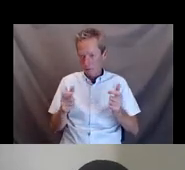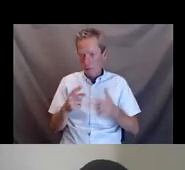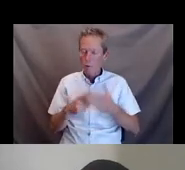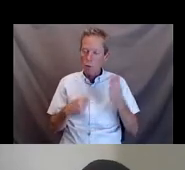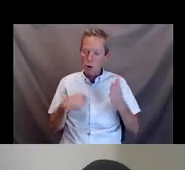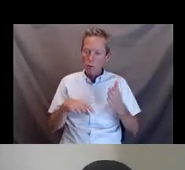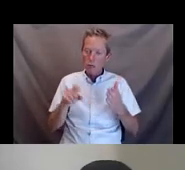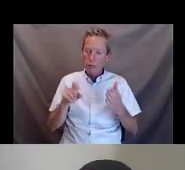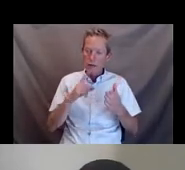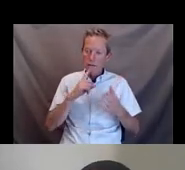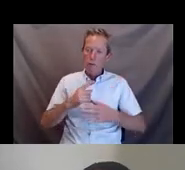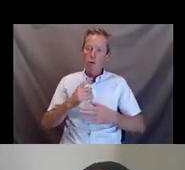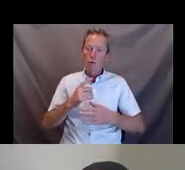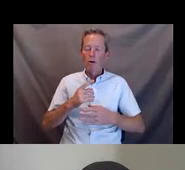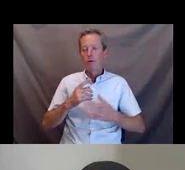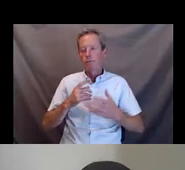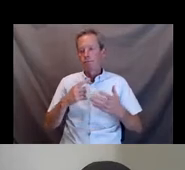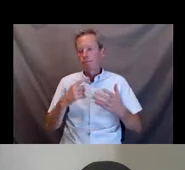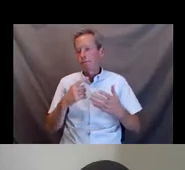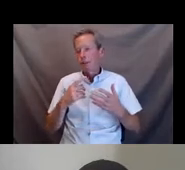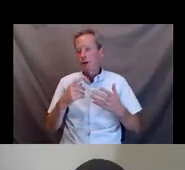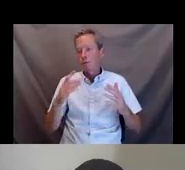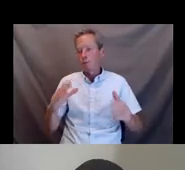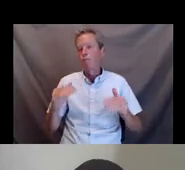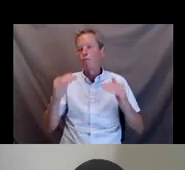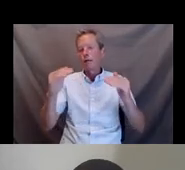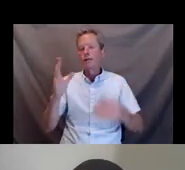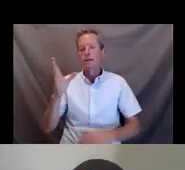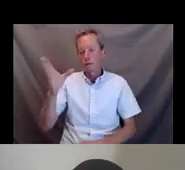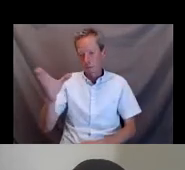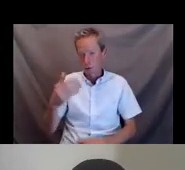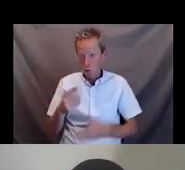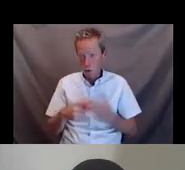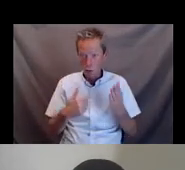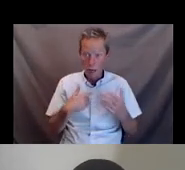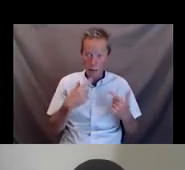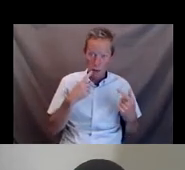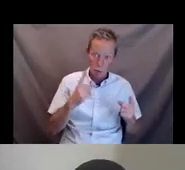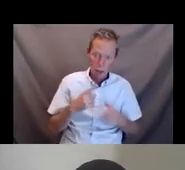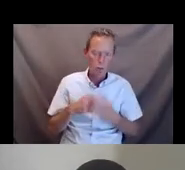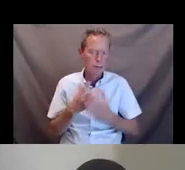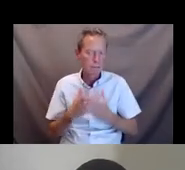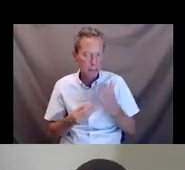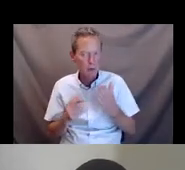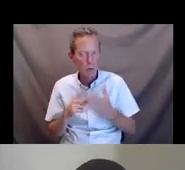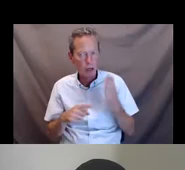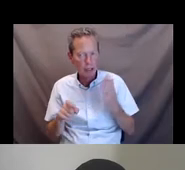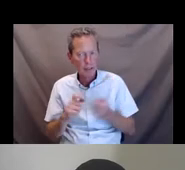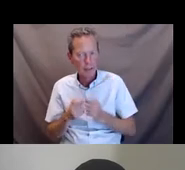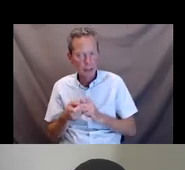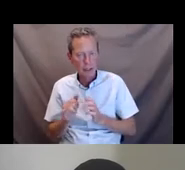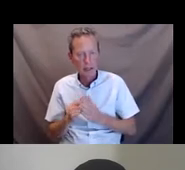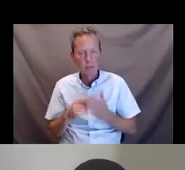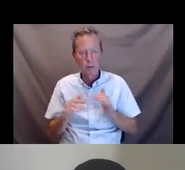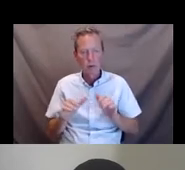the institution of the future? What do we have that's working? What is missing and what needs to be changed? And so that's what we'll be doing in our